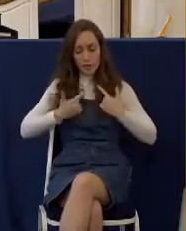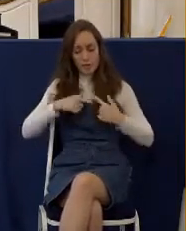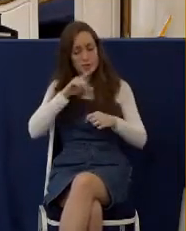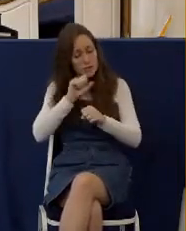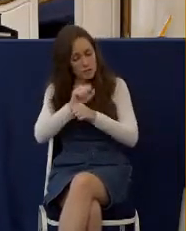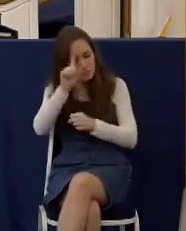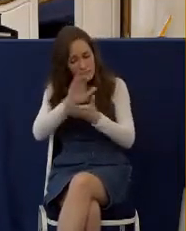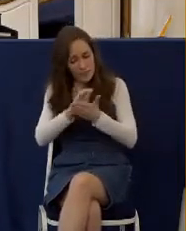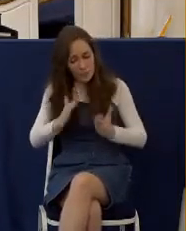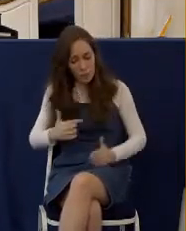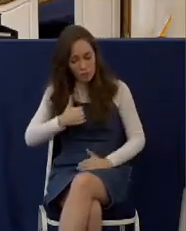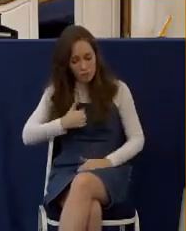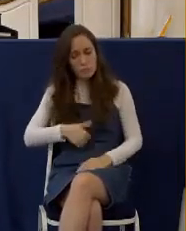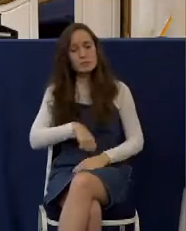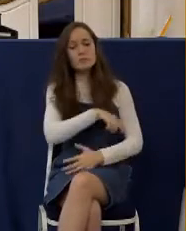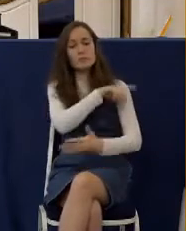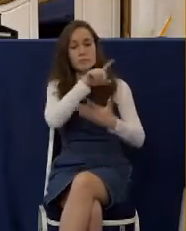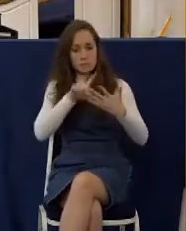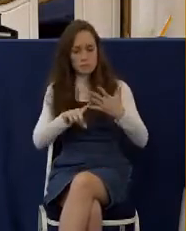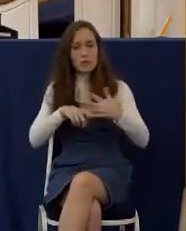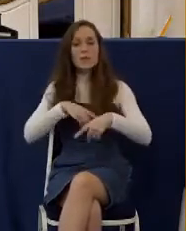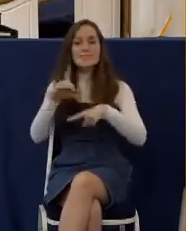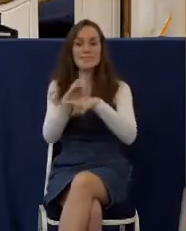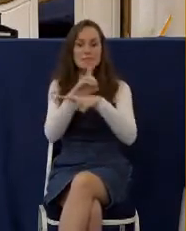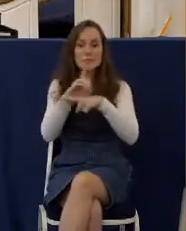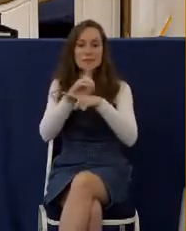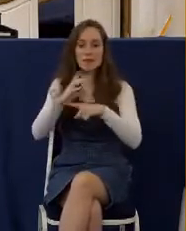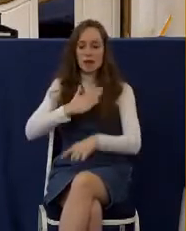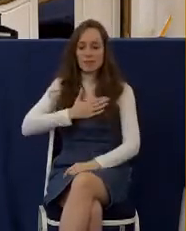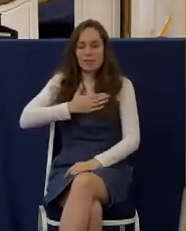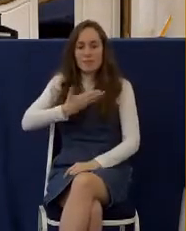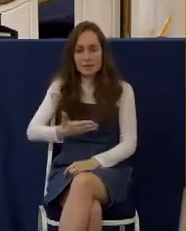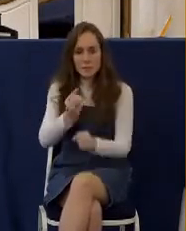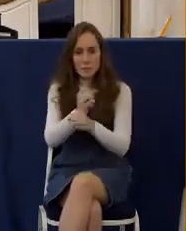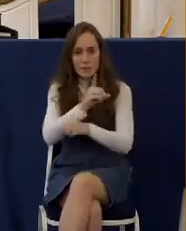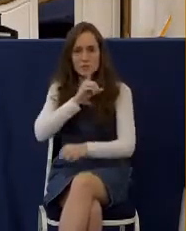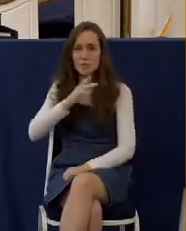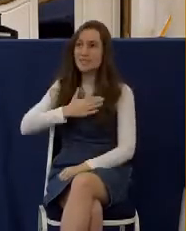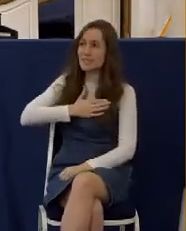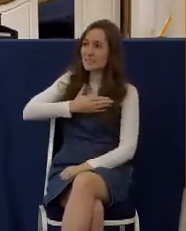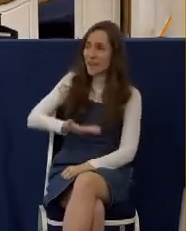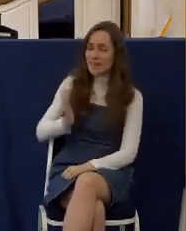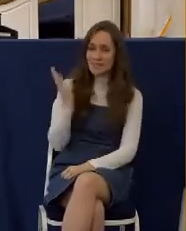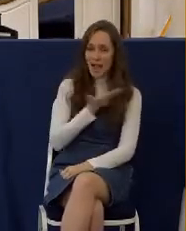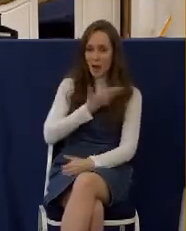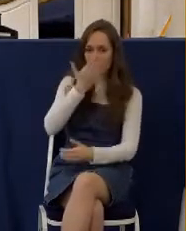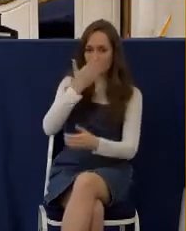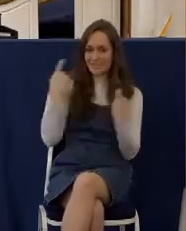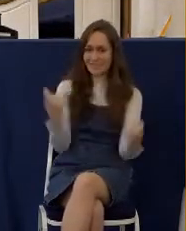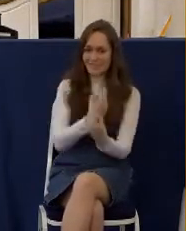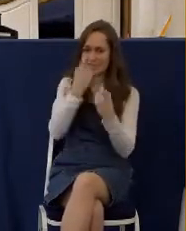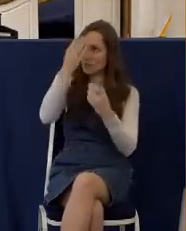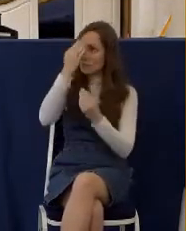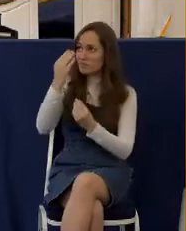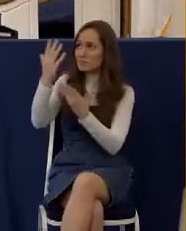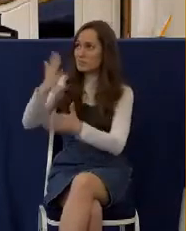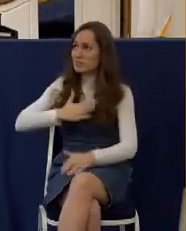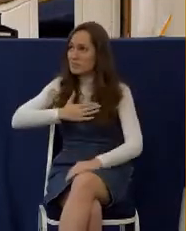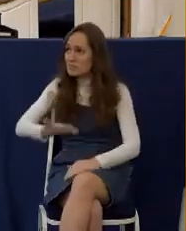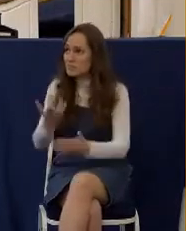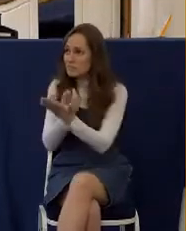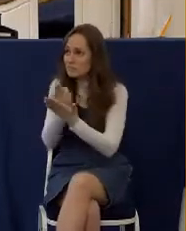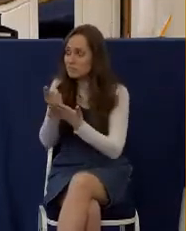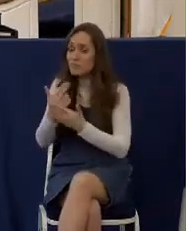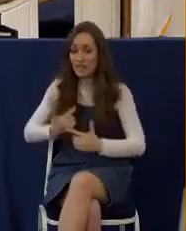the discipline of confession, making sure that we confess our sins and make sure that we are living a clean life. And